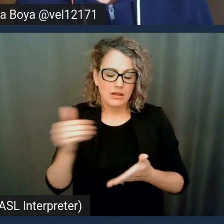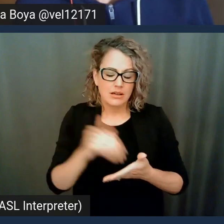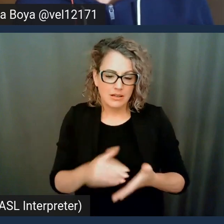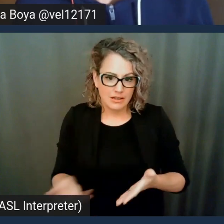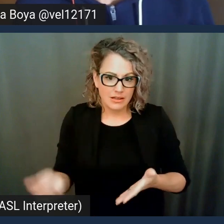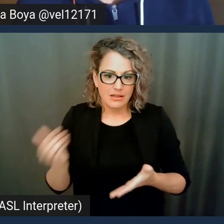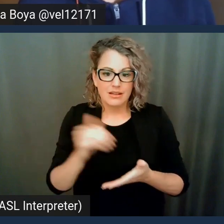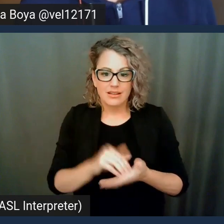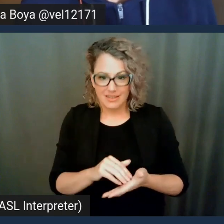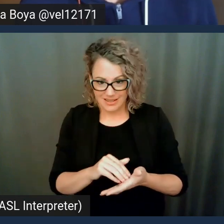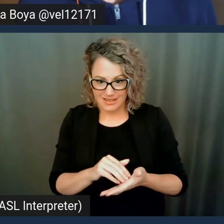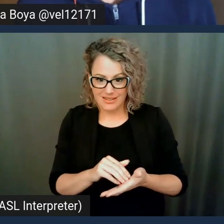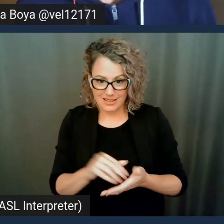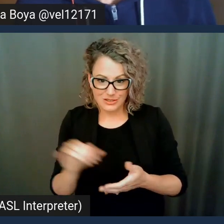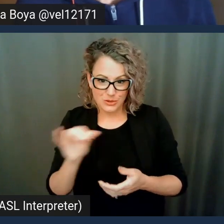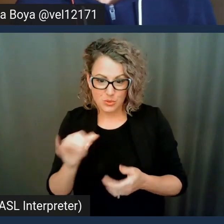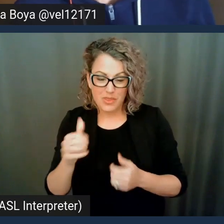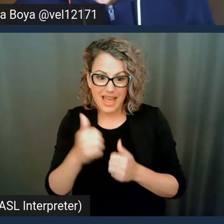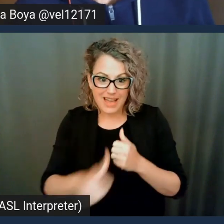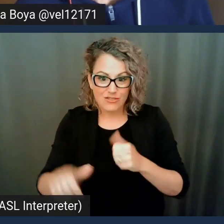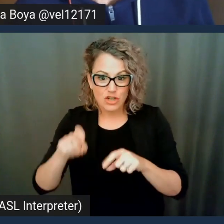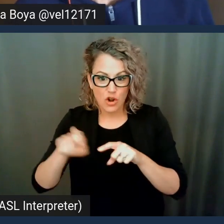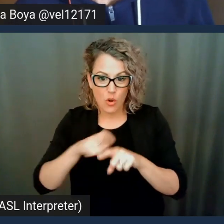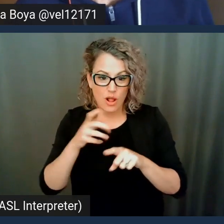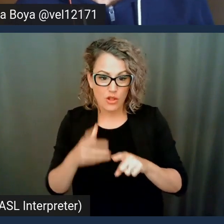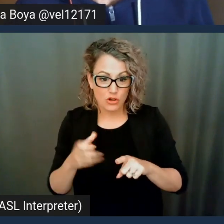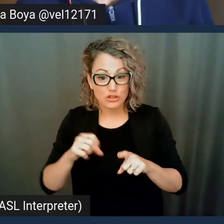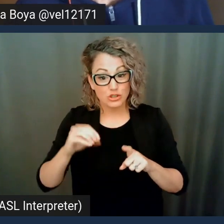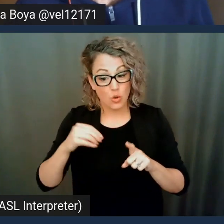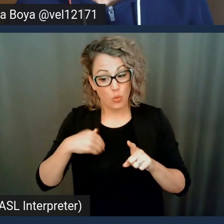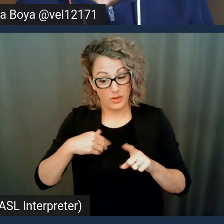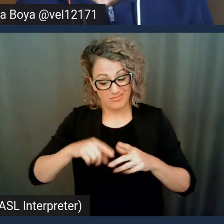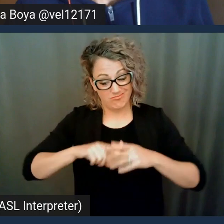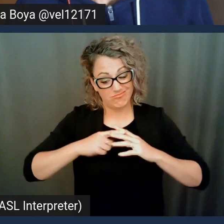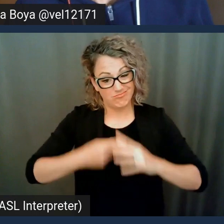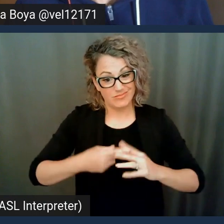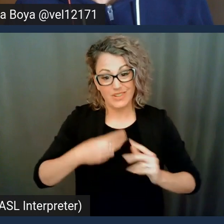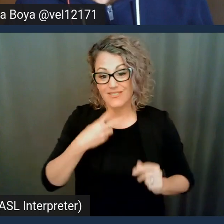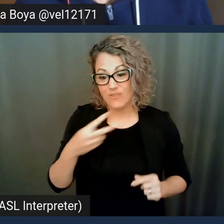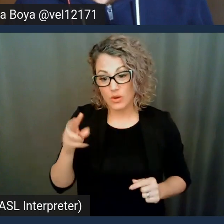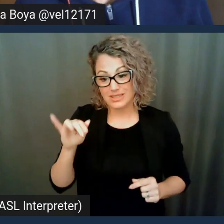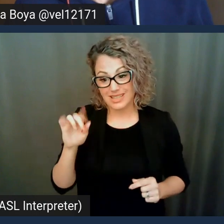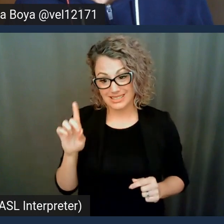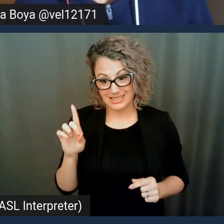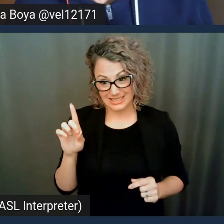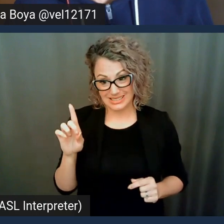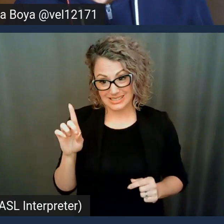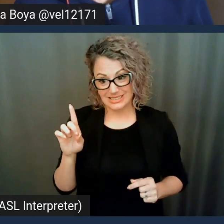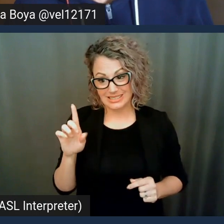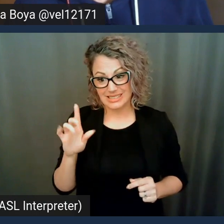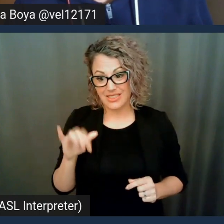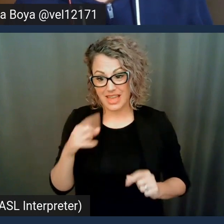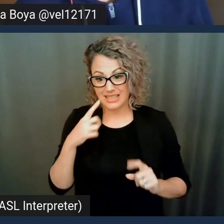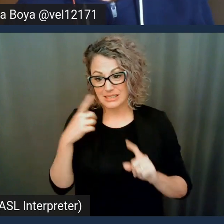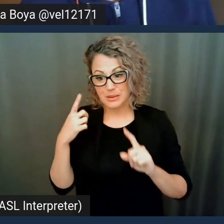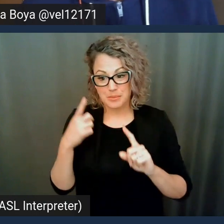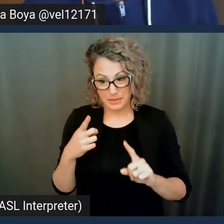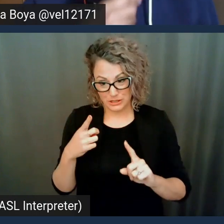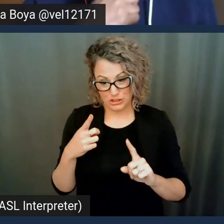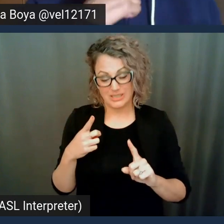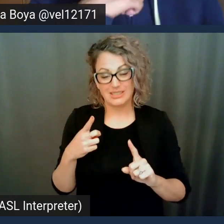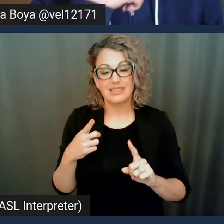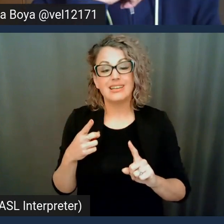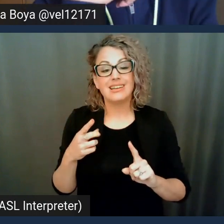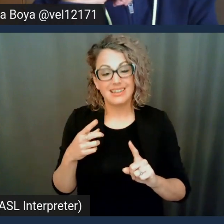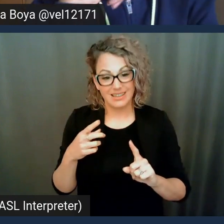caller. And that is the reason we launched Voice ID. It's a new machine learning powered voice authentication and